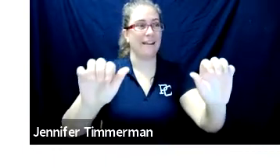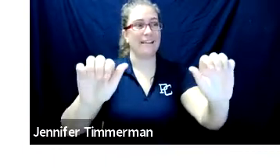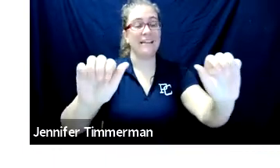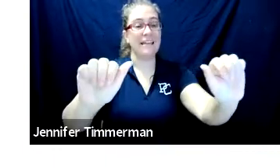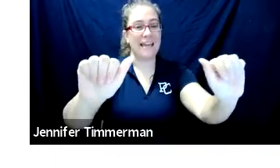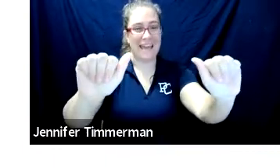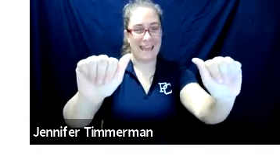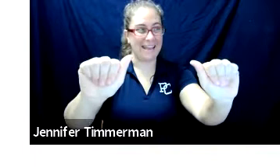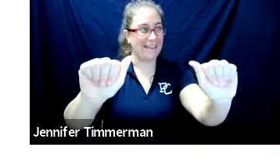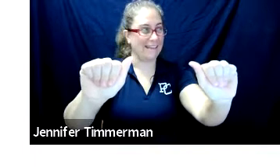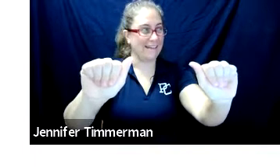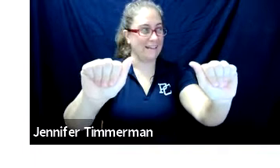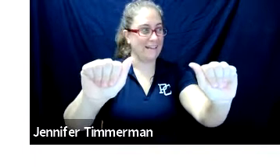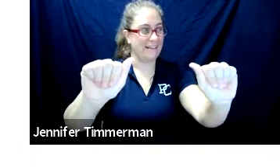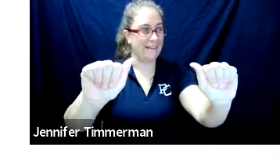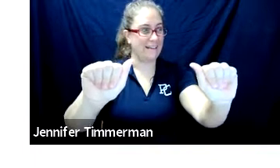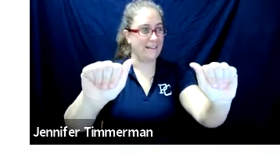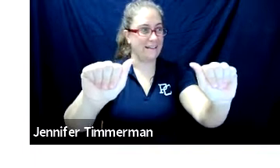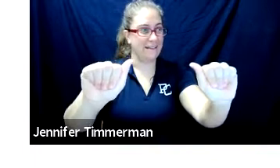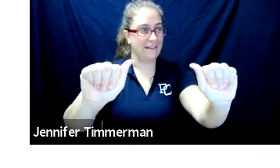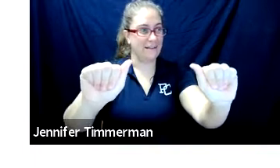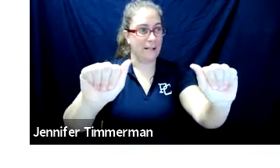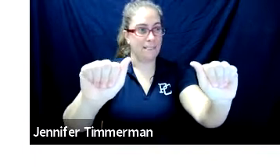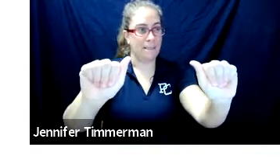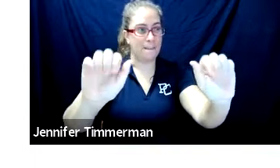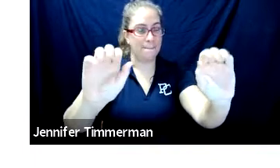All right. A,